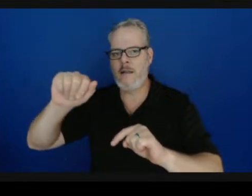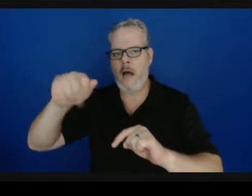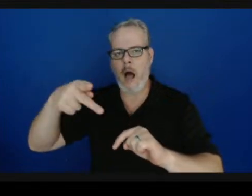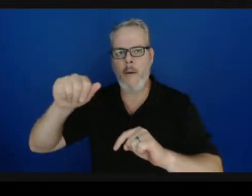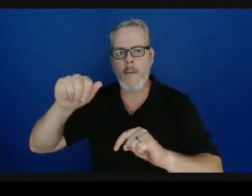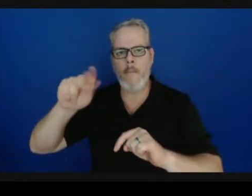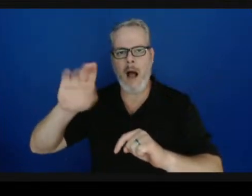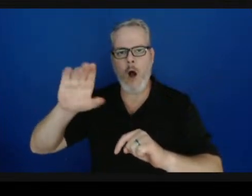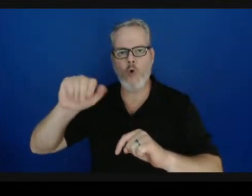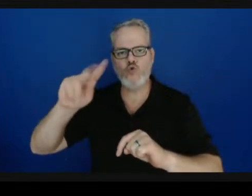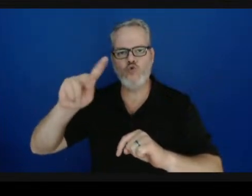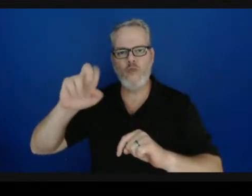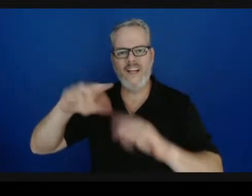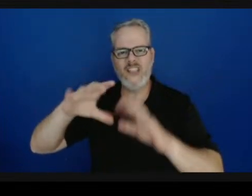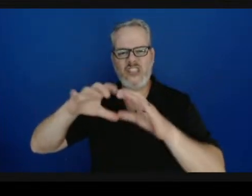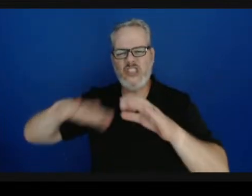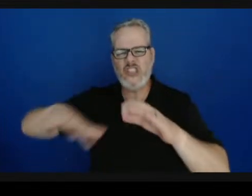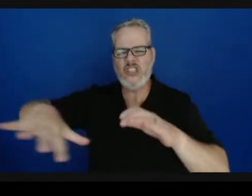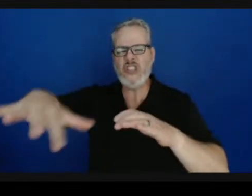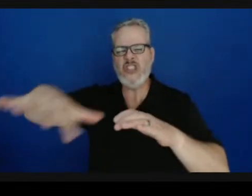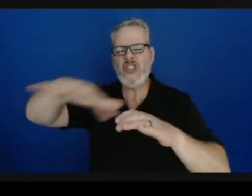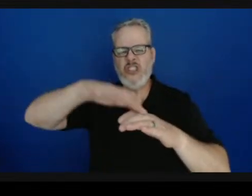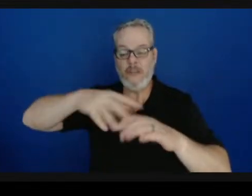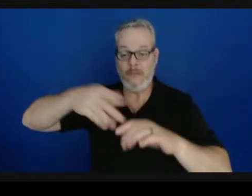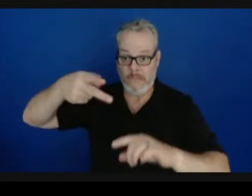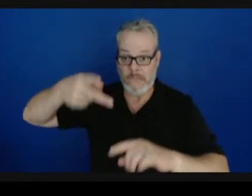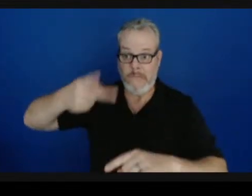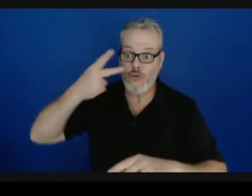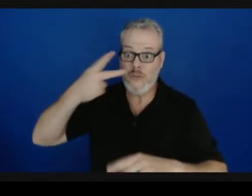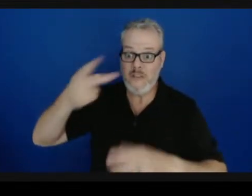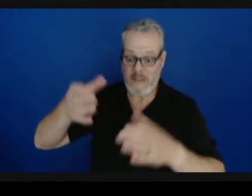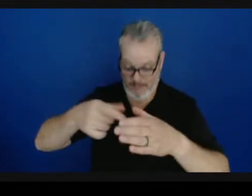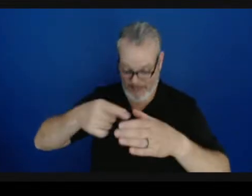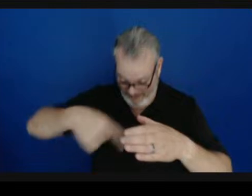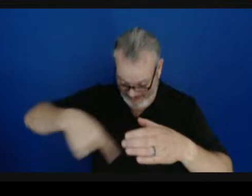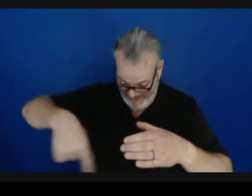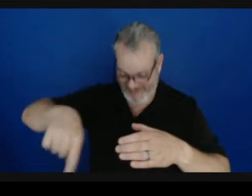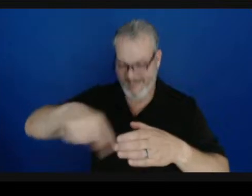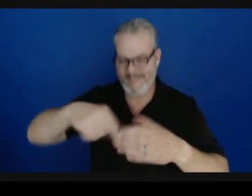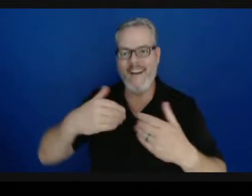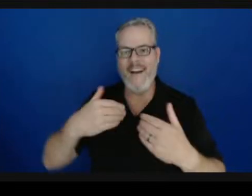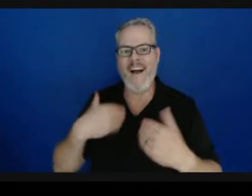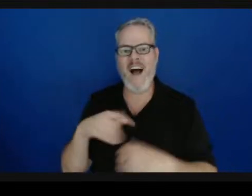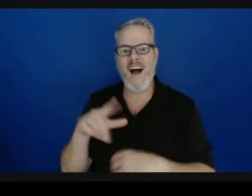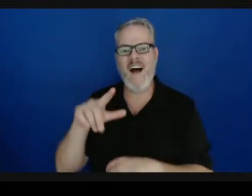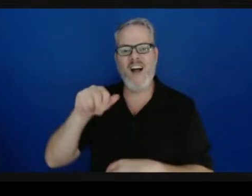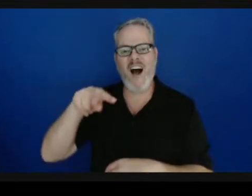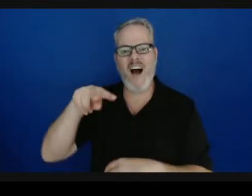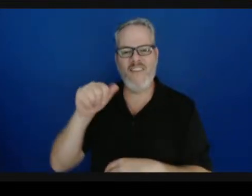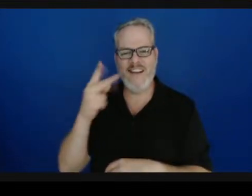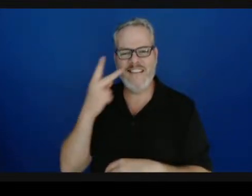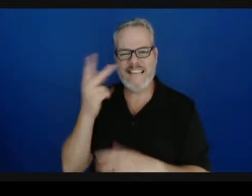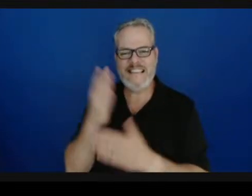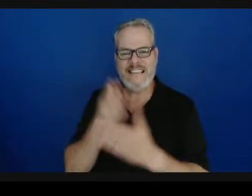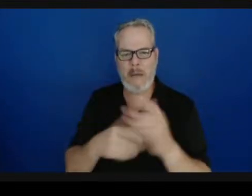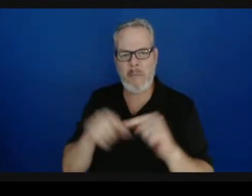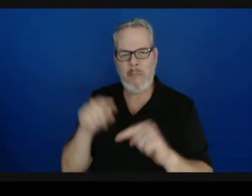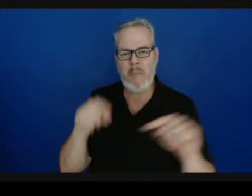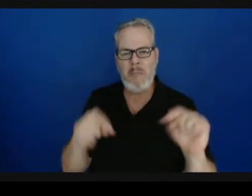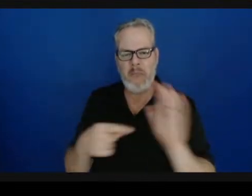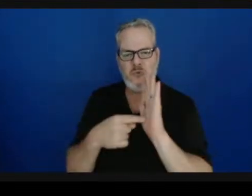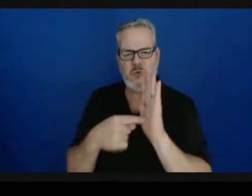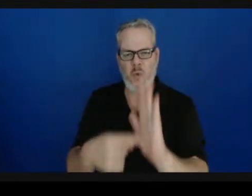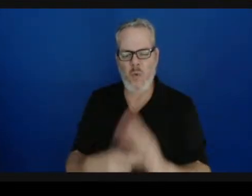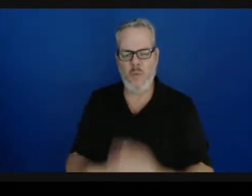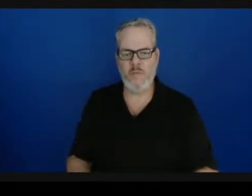So in this particular frame, there's lava in the crater going around that southern side and getting some of that vegetation as well. So I'll